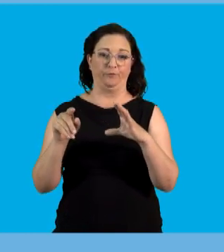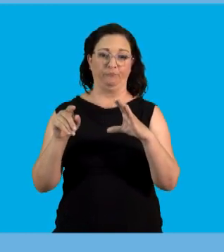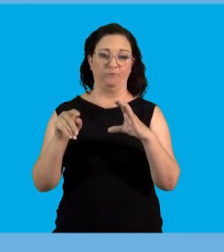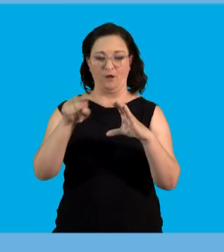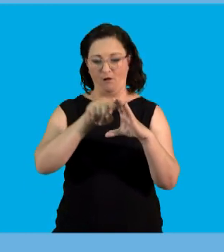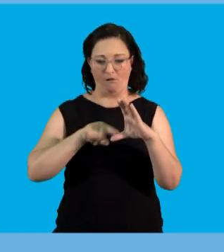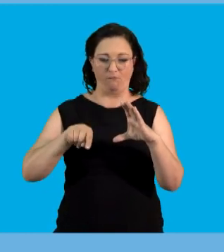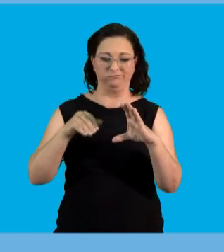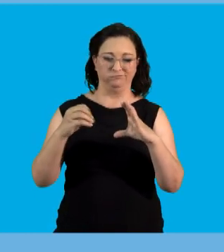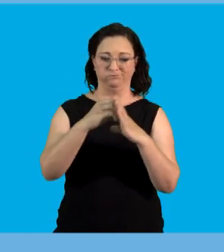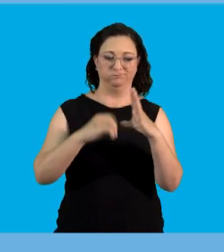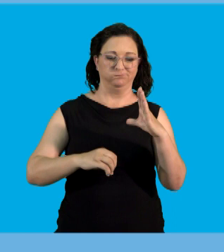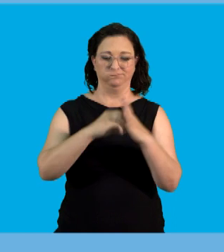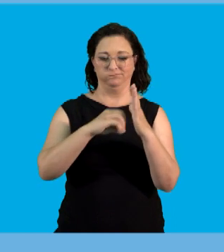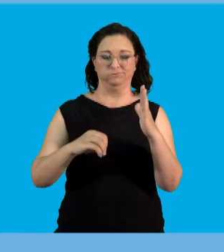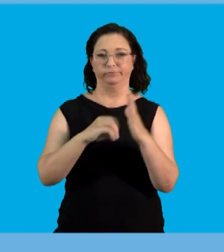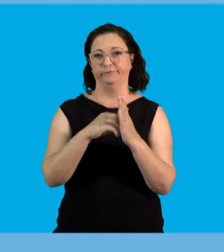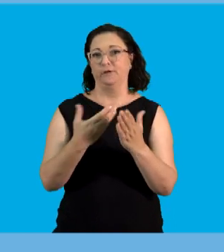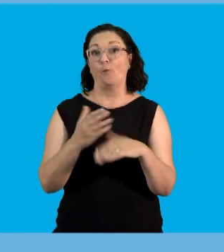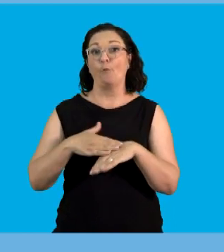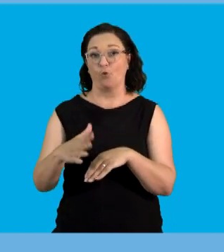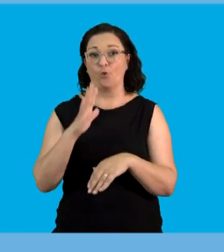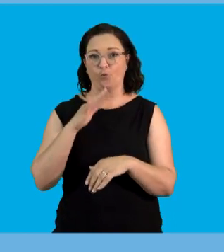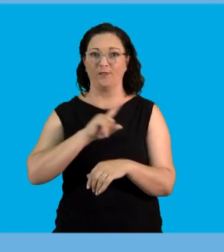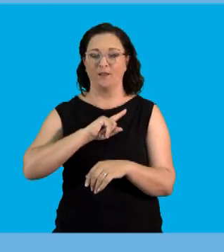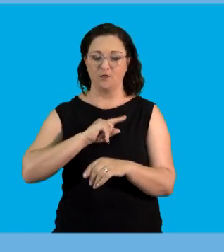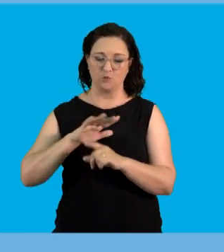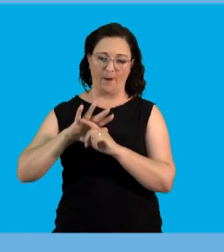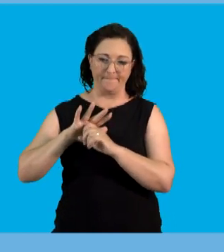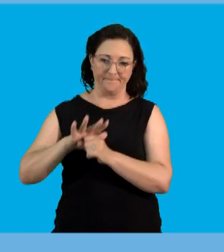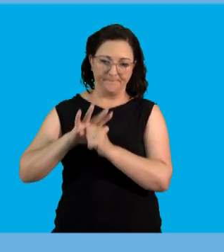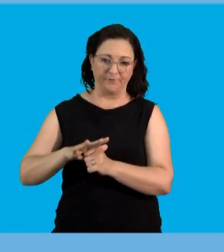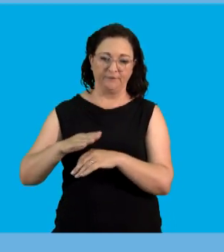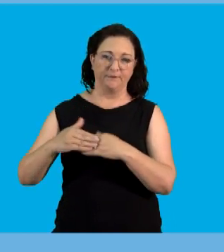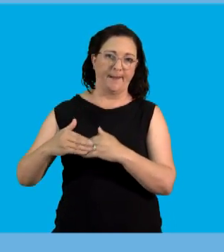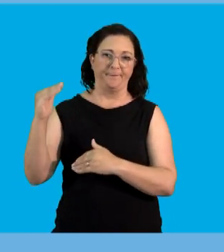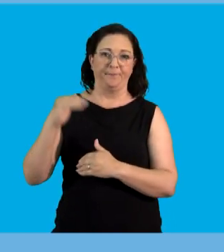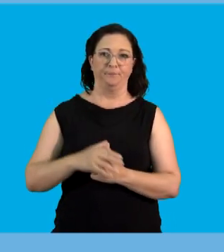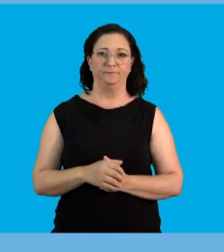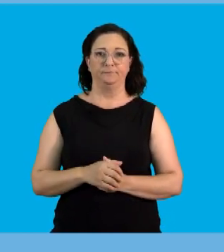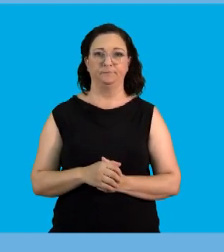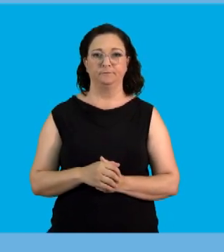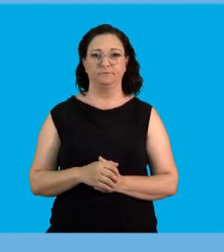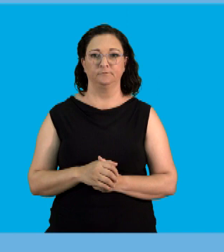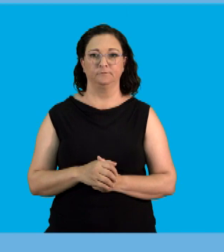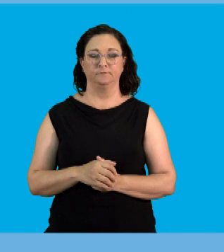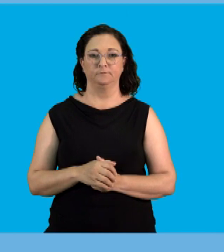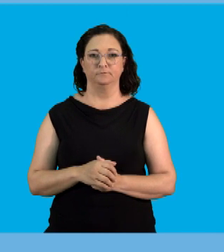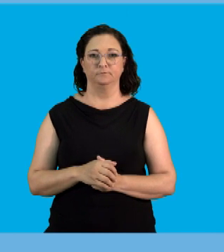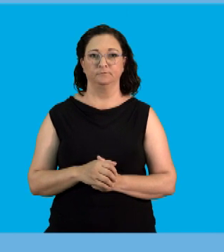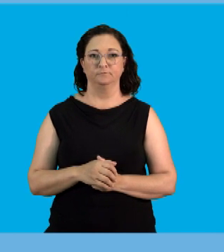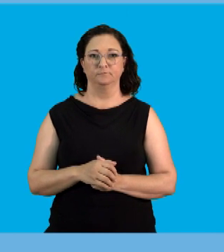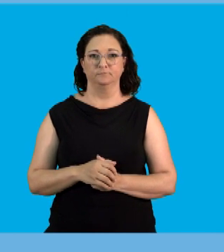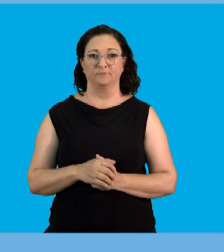container. And because there's going to be more collisions per second, that means the pressure is going to increase.